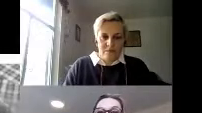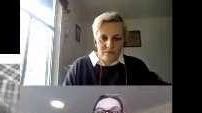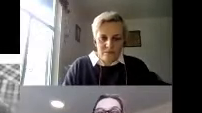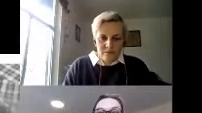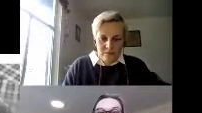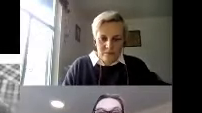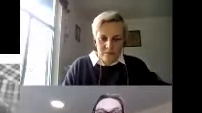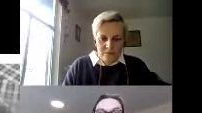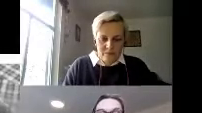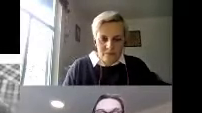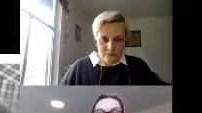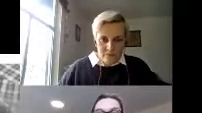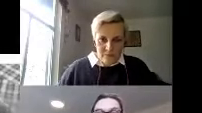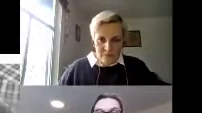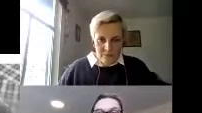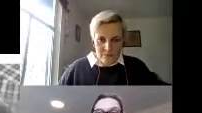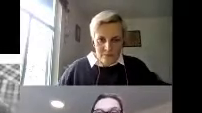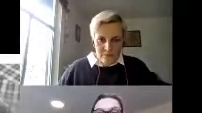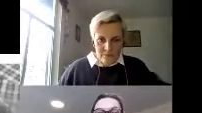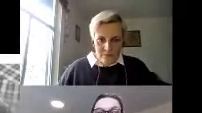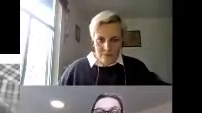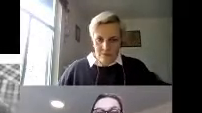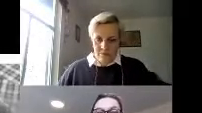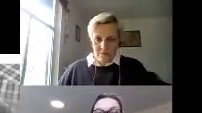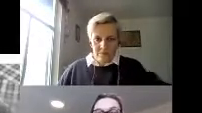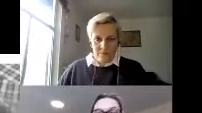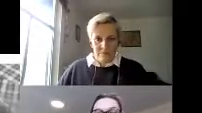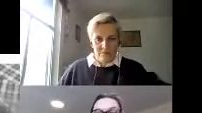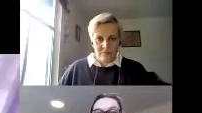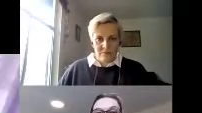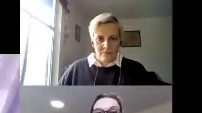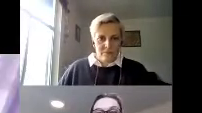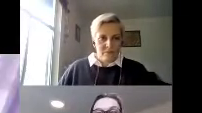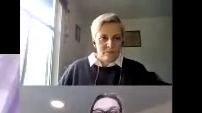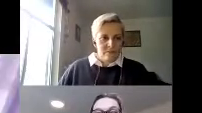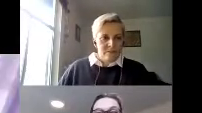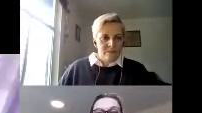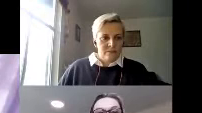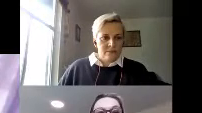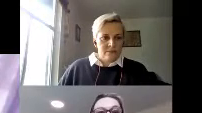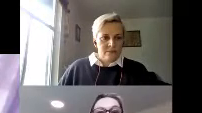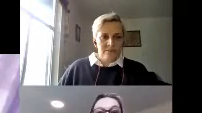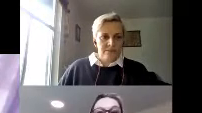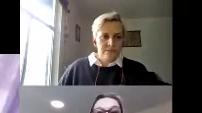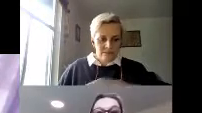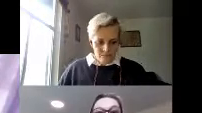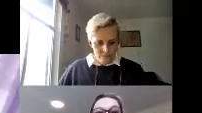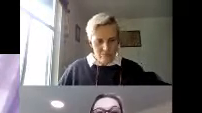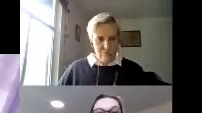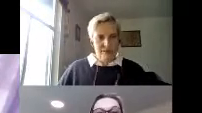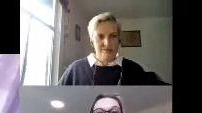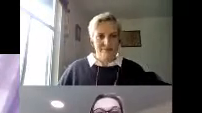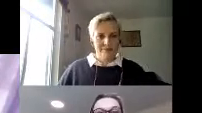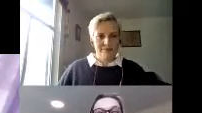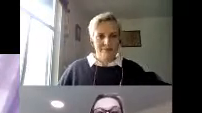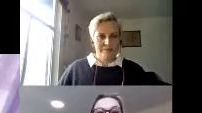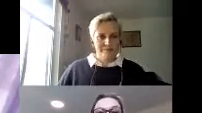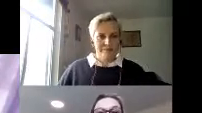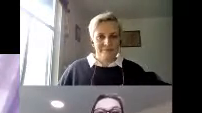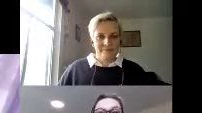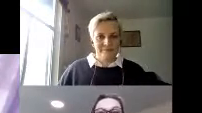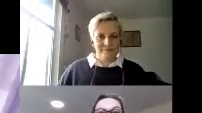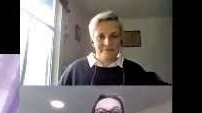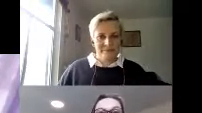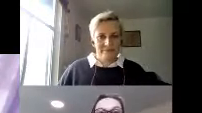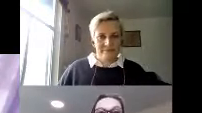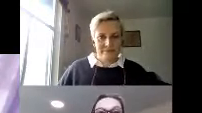particularly seniors and caregivers as well. So I'm just going to turn it over to my colleague Benedict, who will be introducing her organization